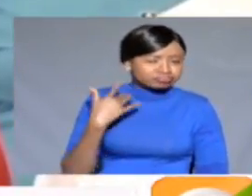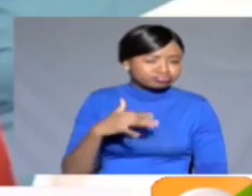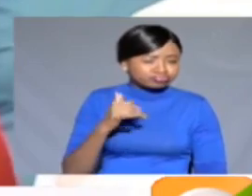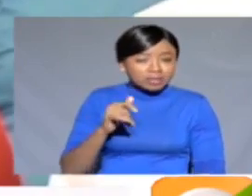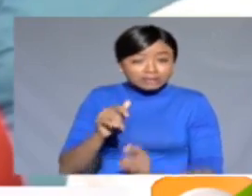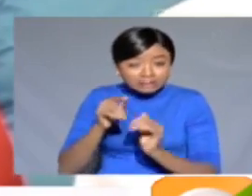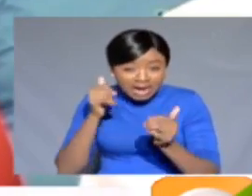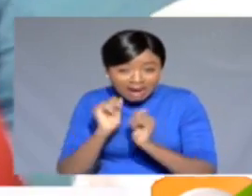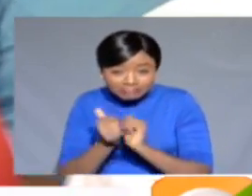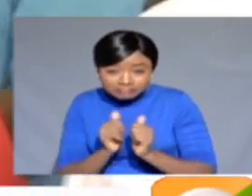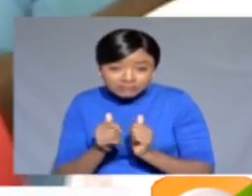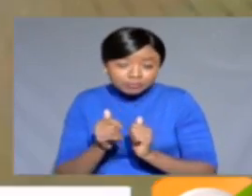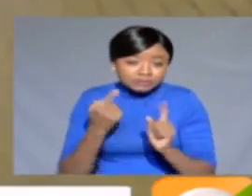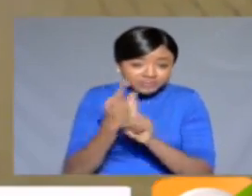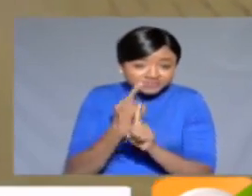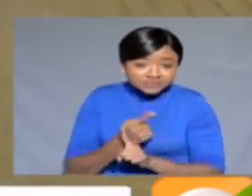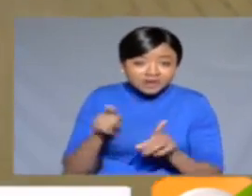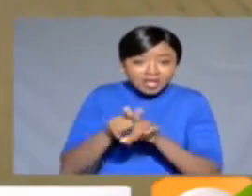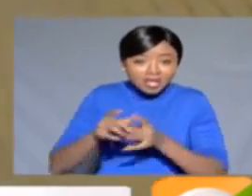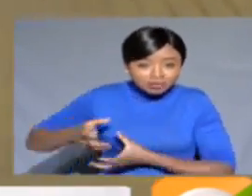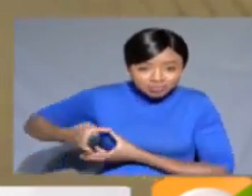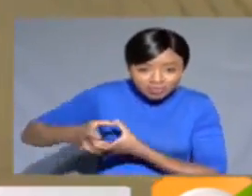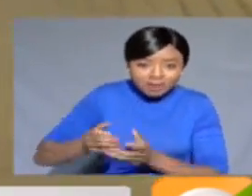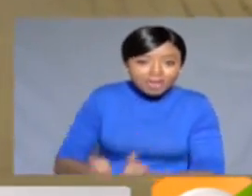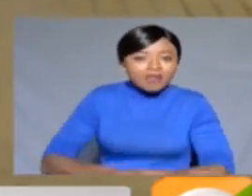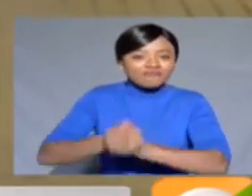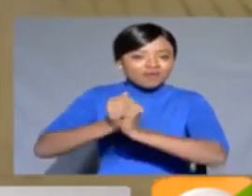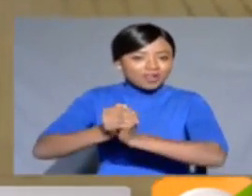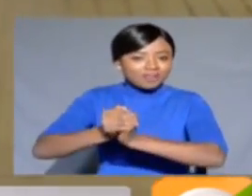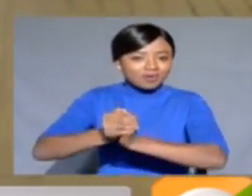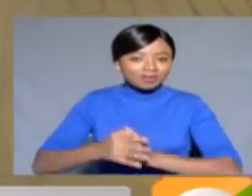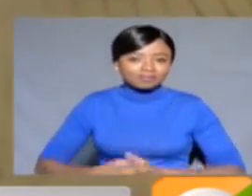in athletics, sevens rugby and volleyball.